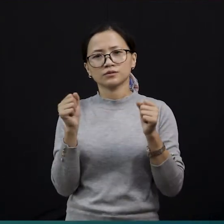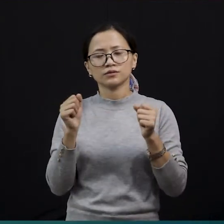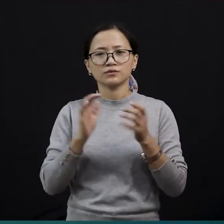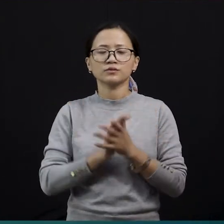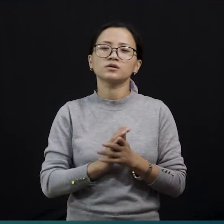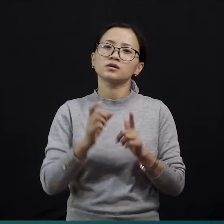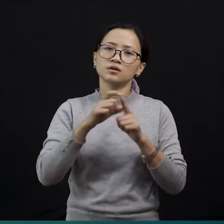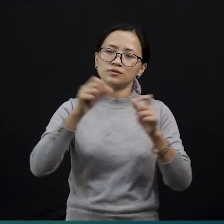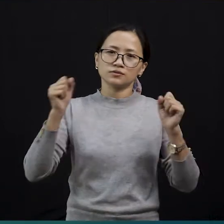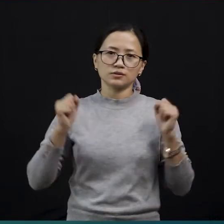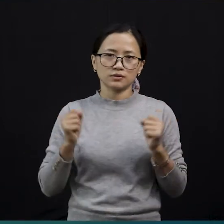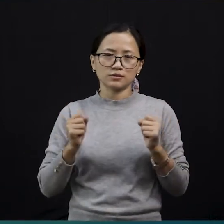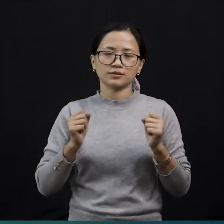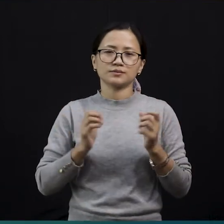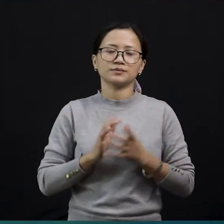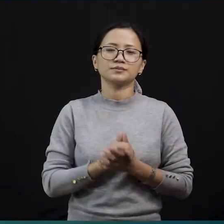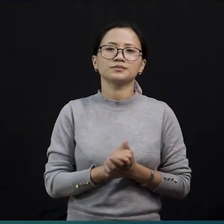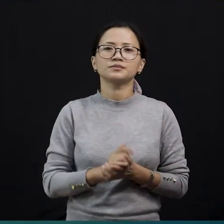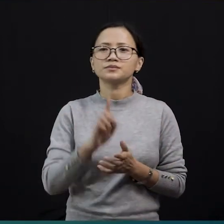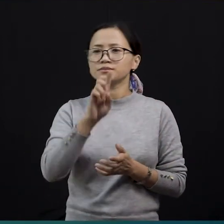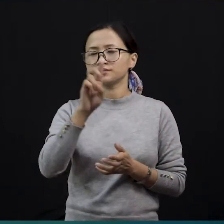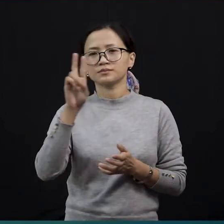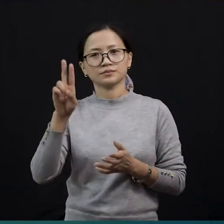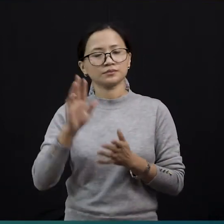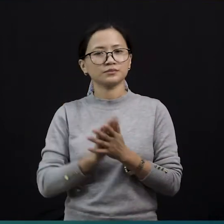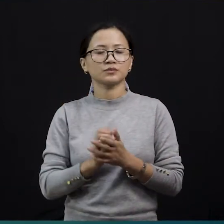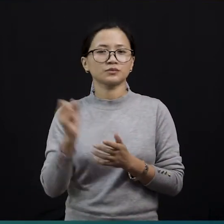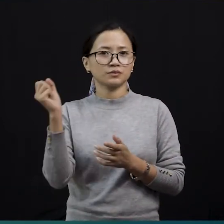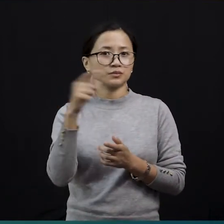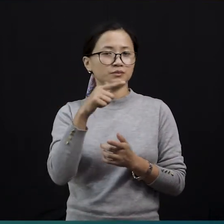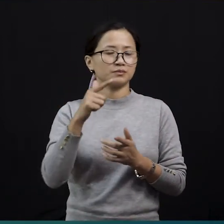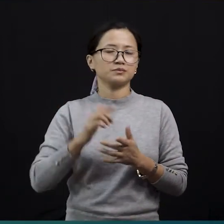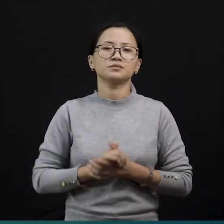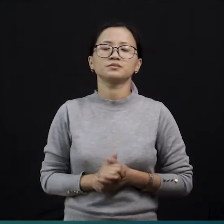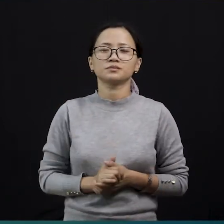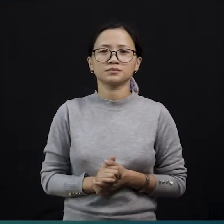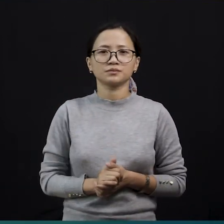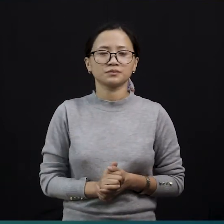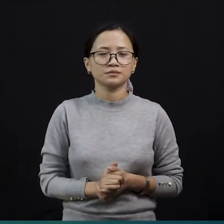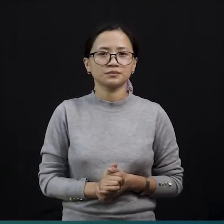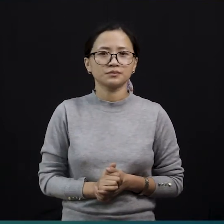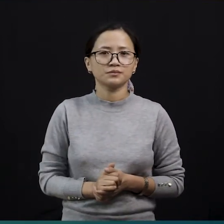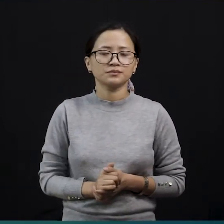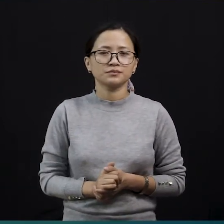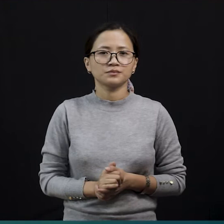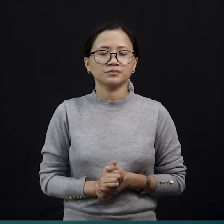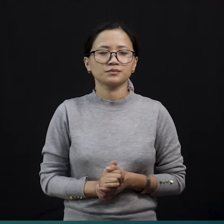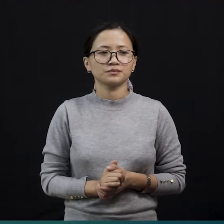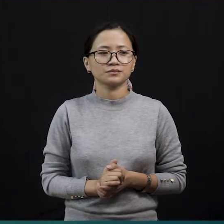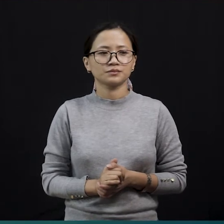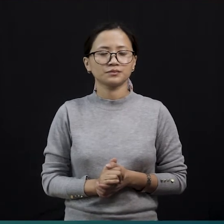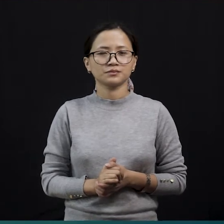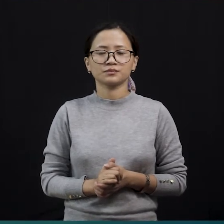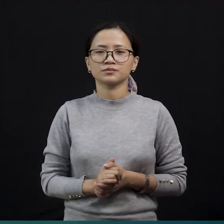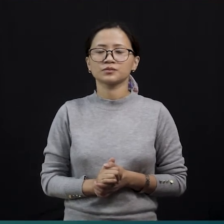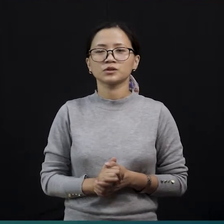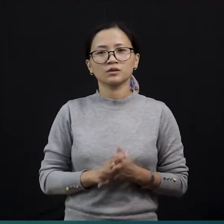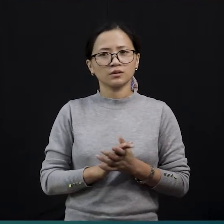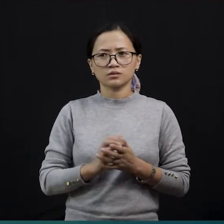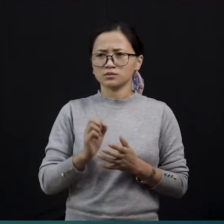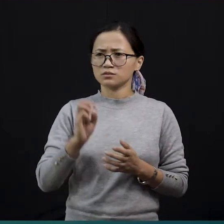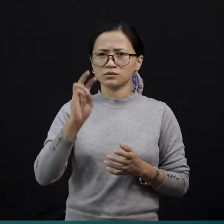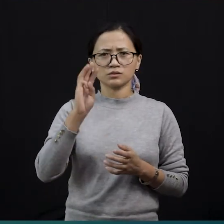and finally we have the 12th month of the year, that is December, right? December 25th you